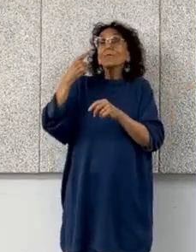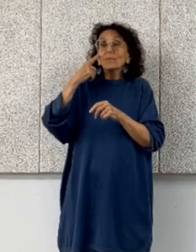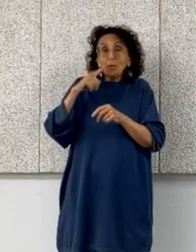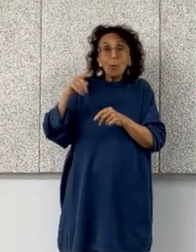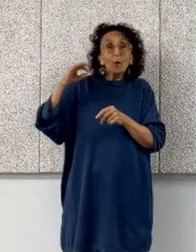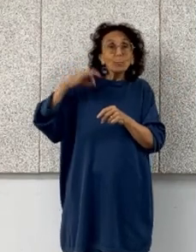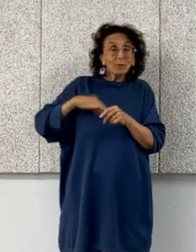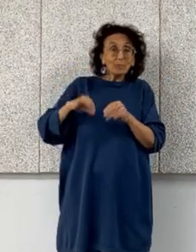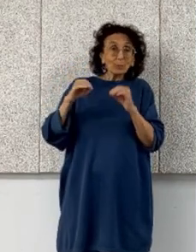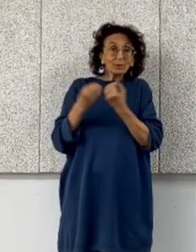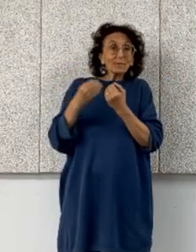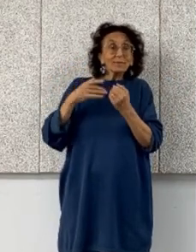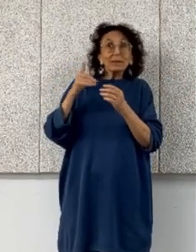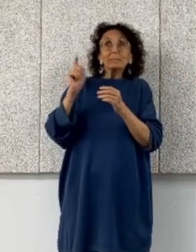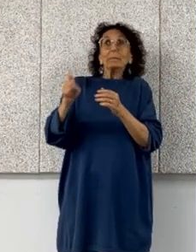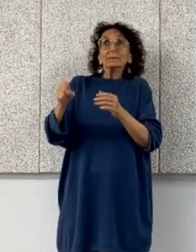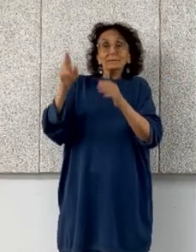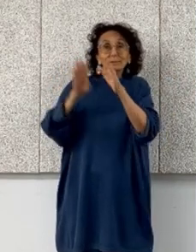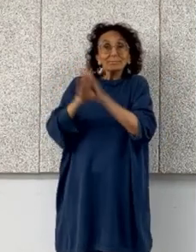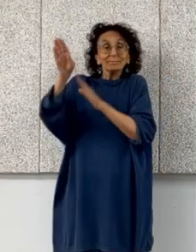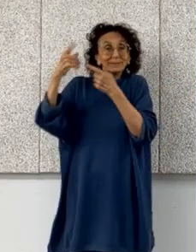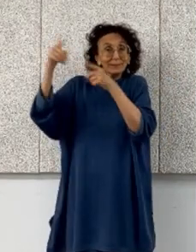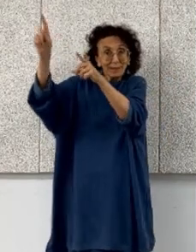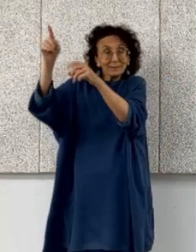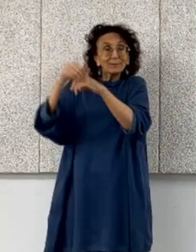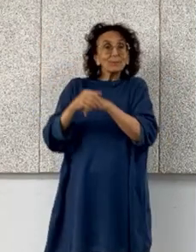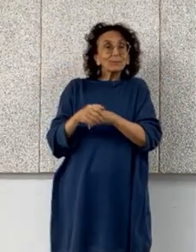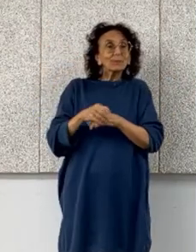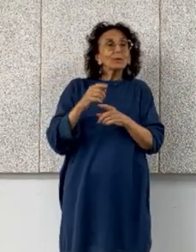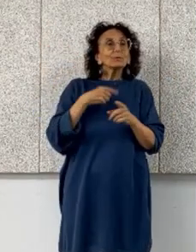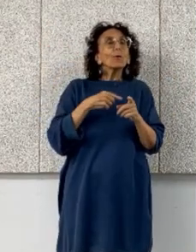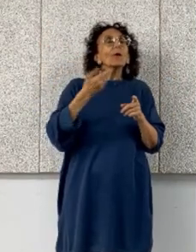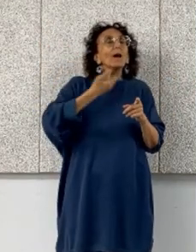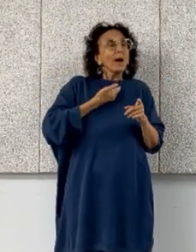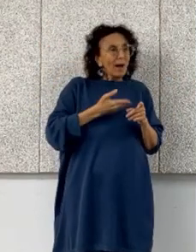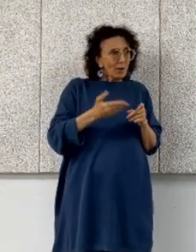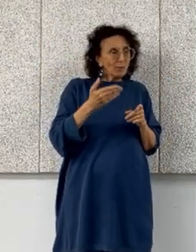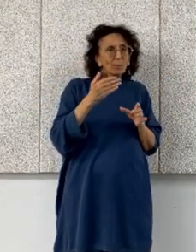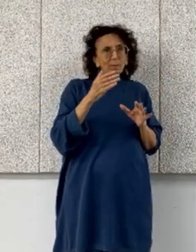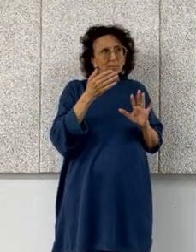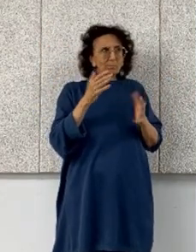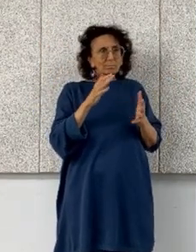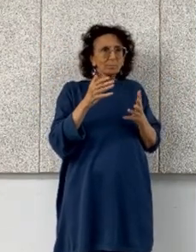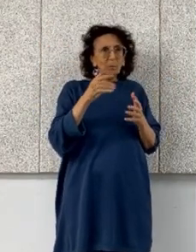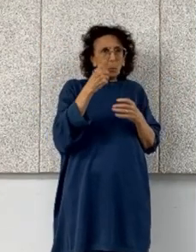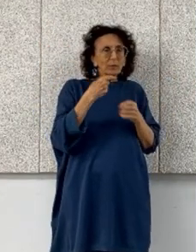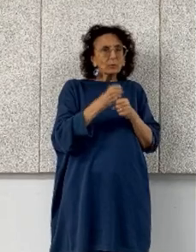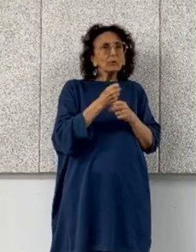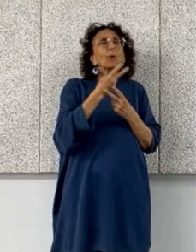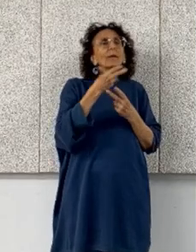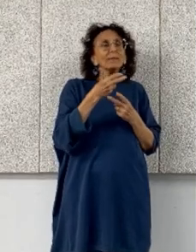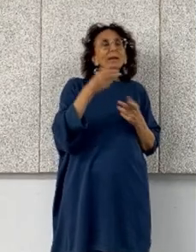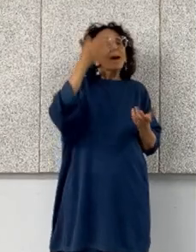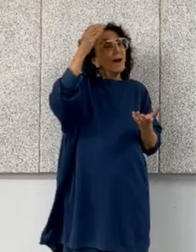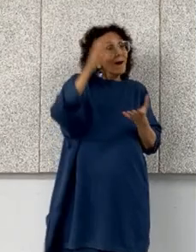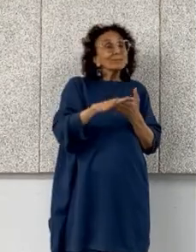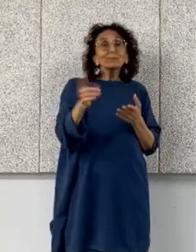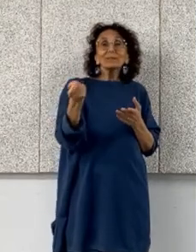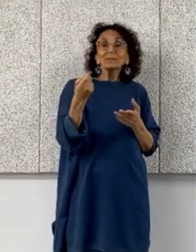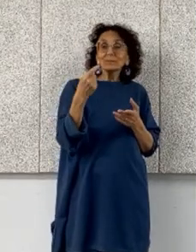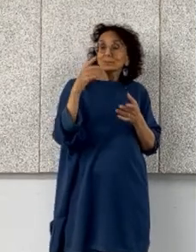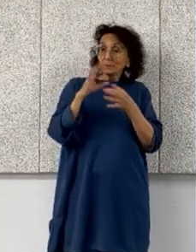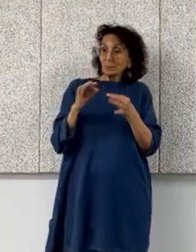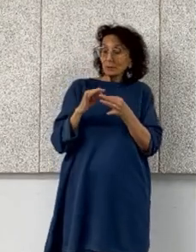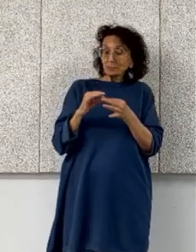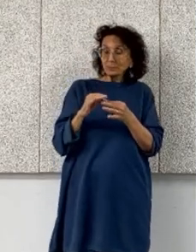urgency. And it was right after I got the job, which was about a year ago, my husband turned to me and said, you